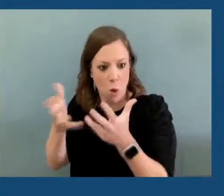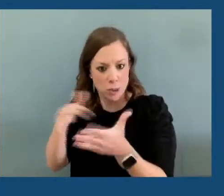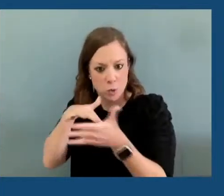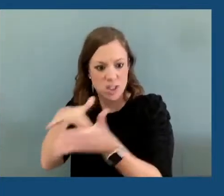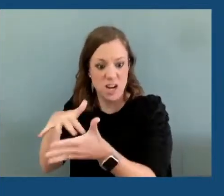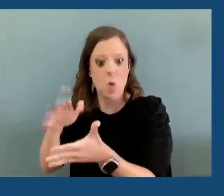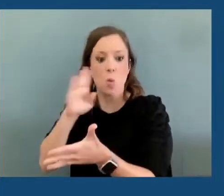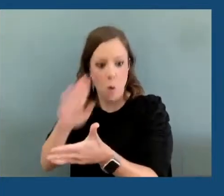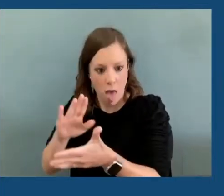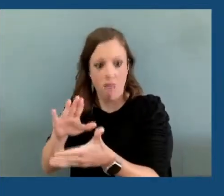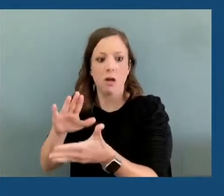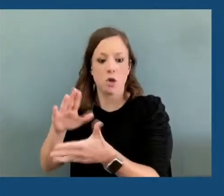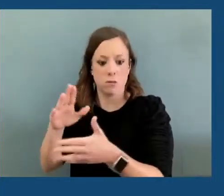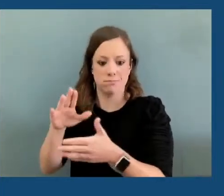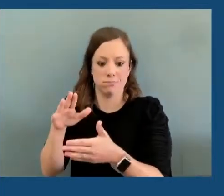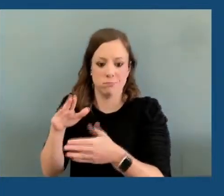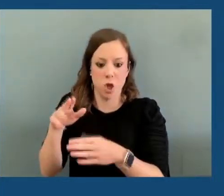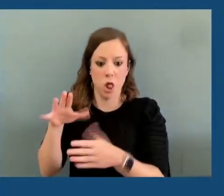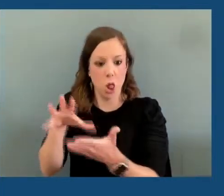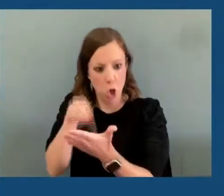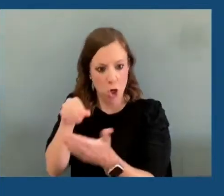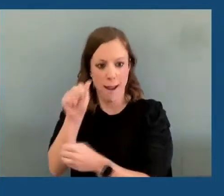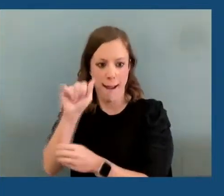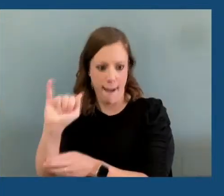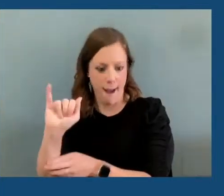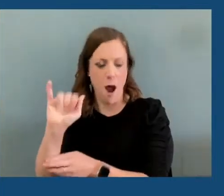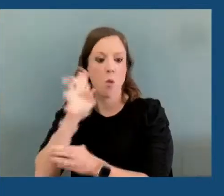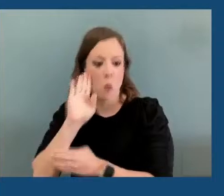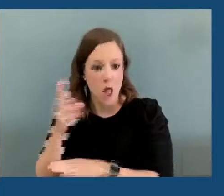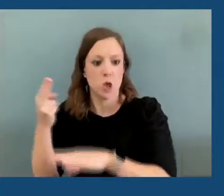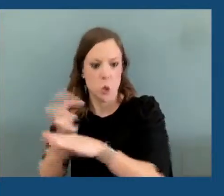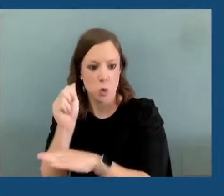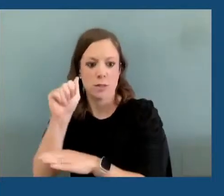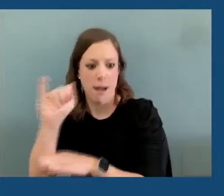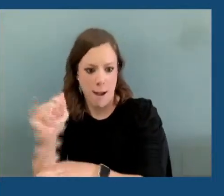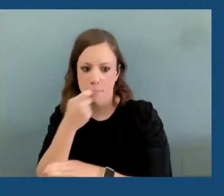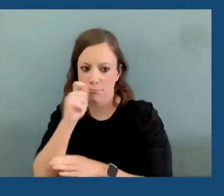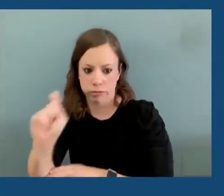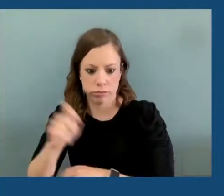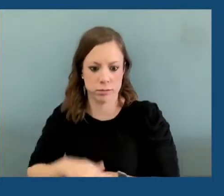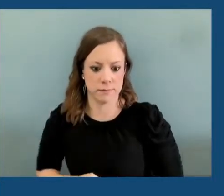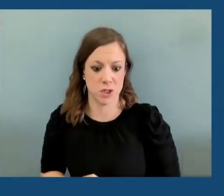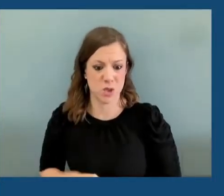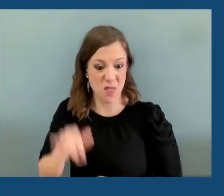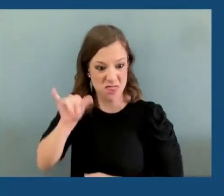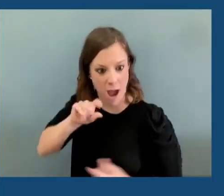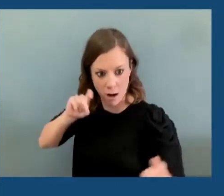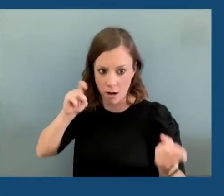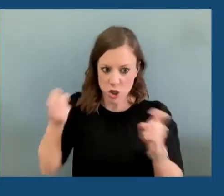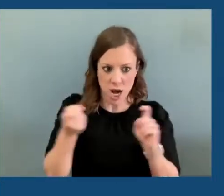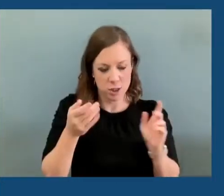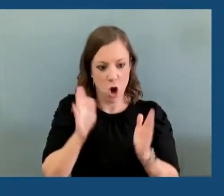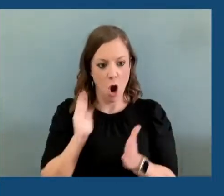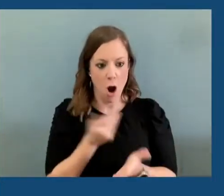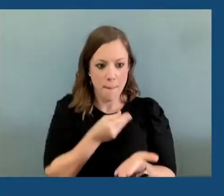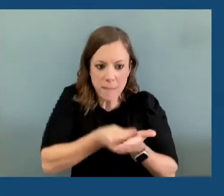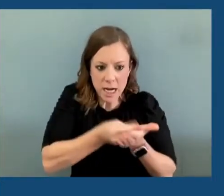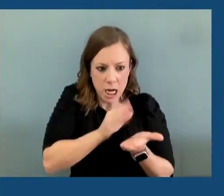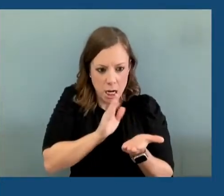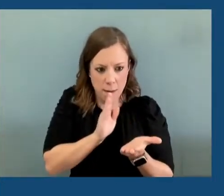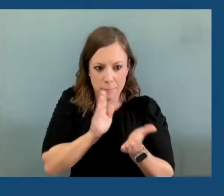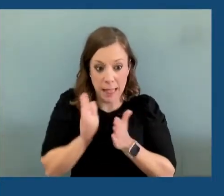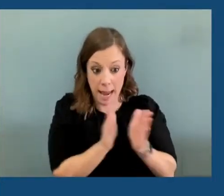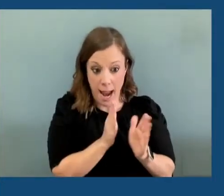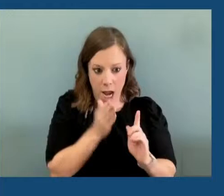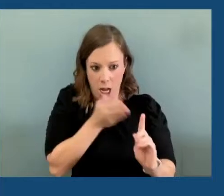launching the building, and the funding for a lot of what we've heard about today, but it has become so much more.